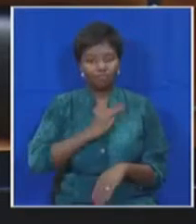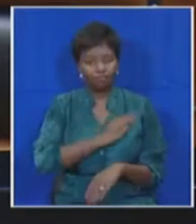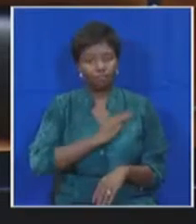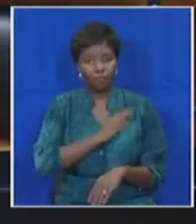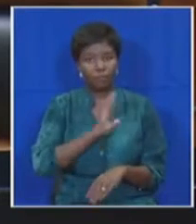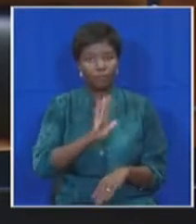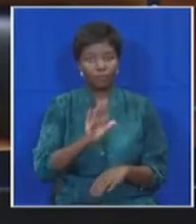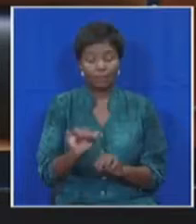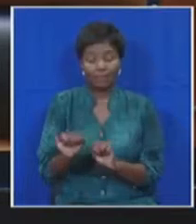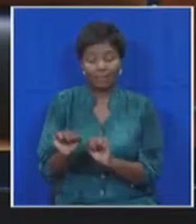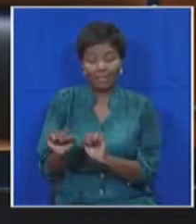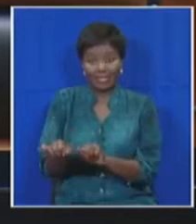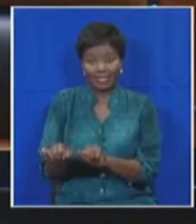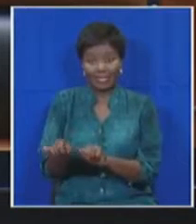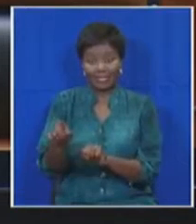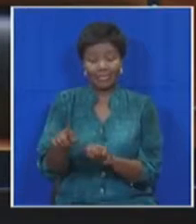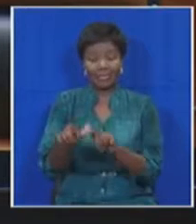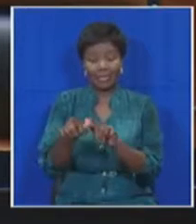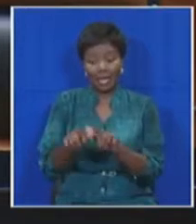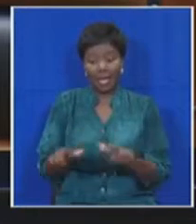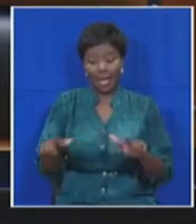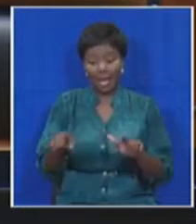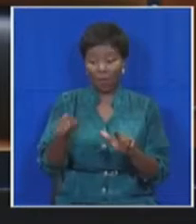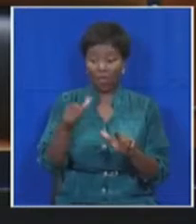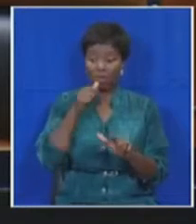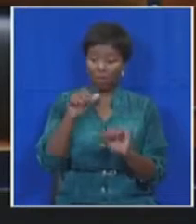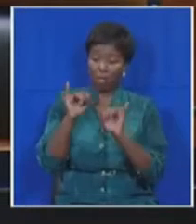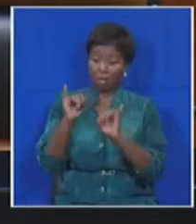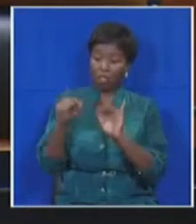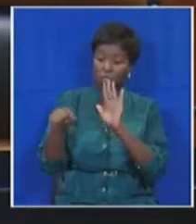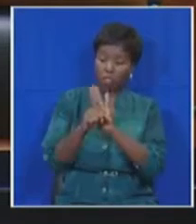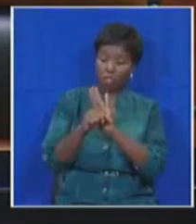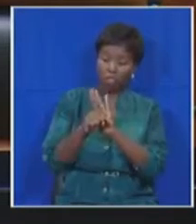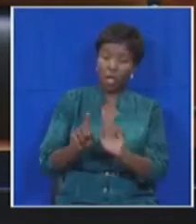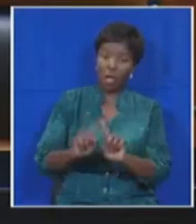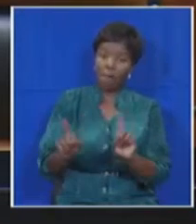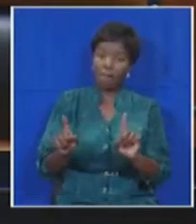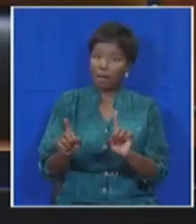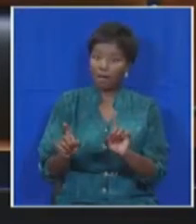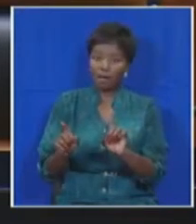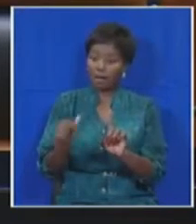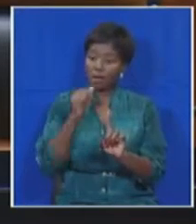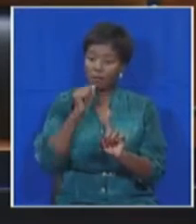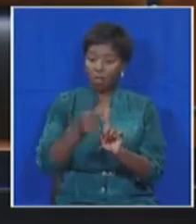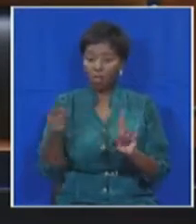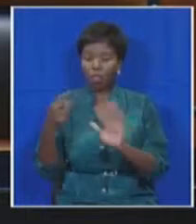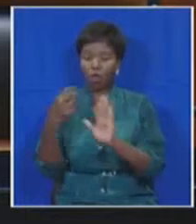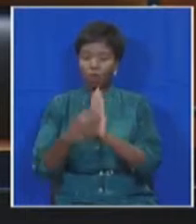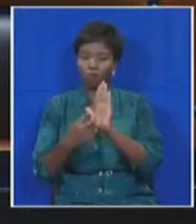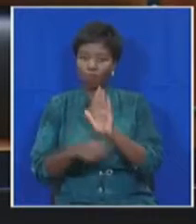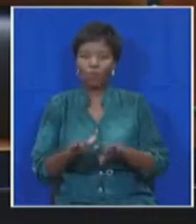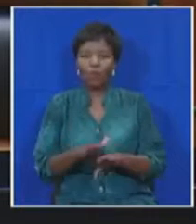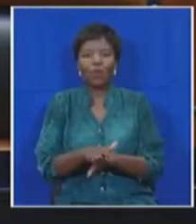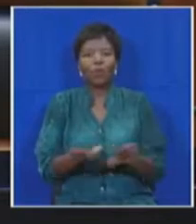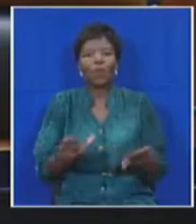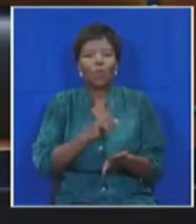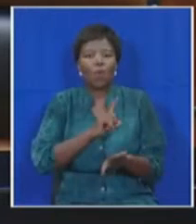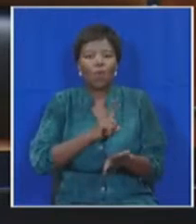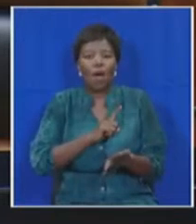Yes, language might be offensive, but it's not always unparliamentary just because it's not